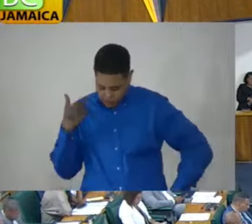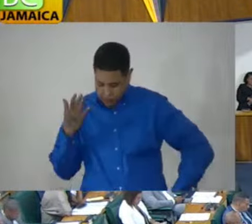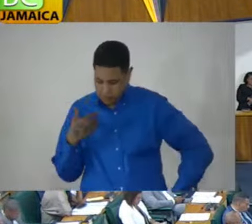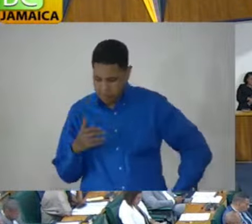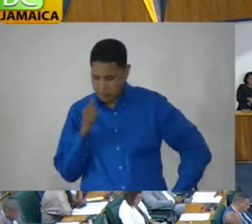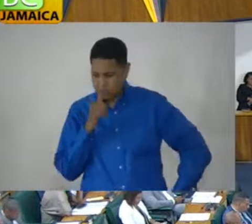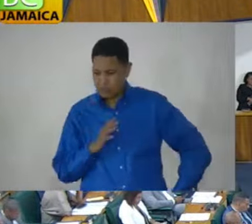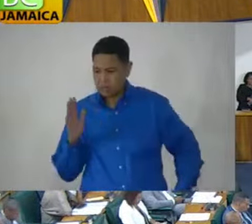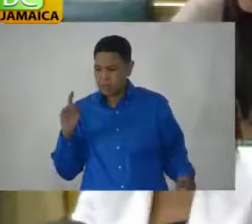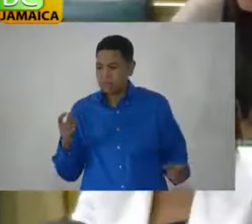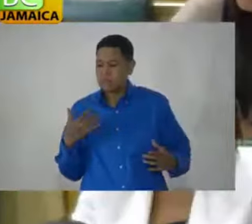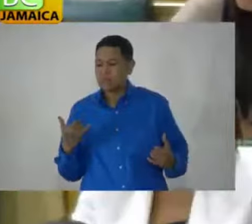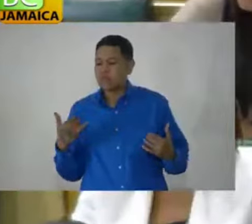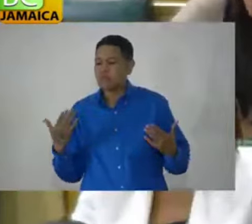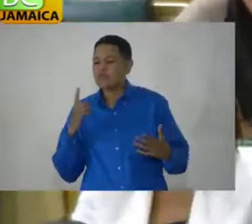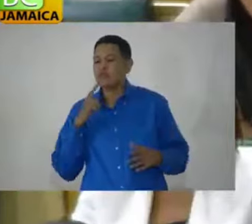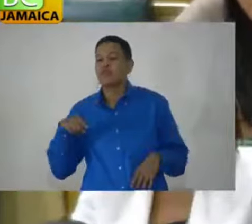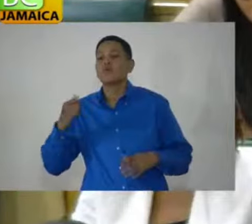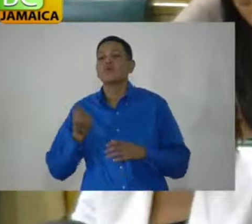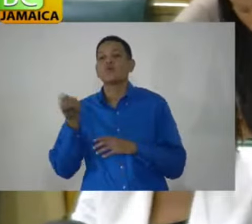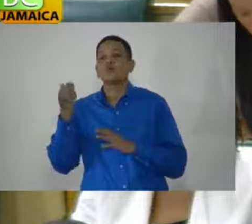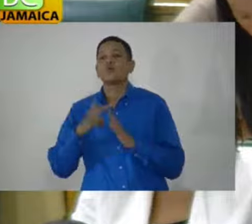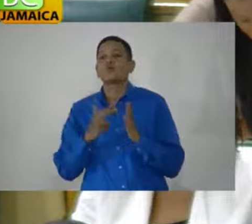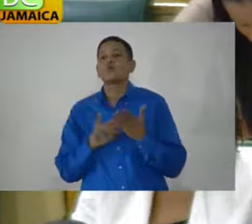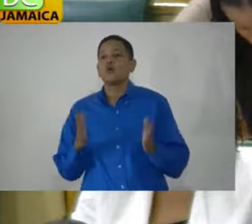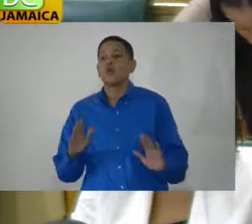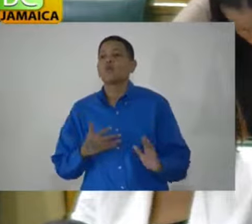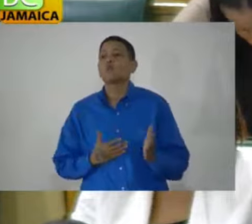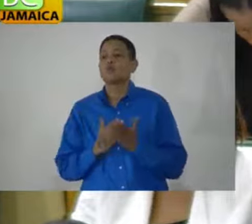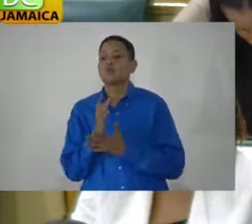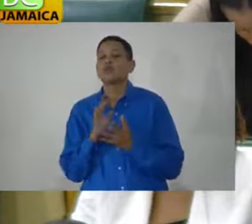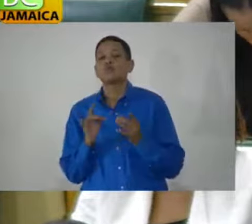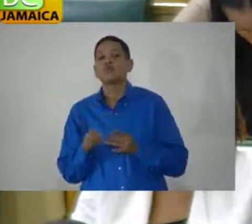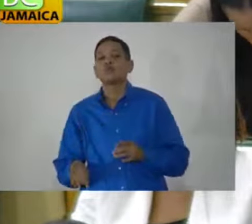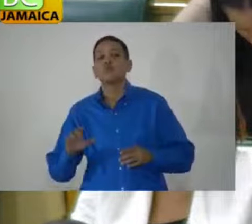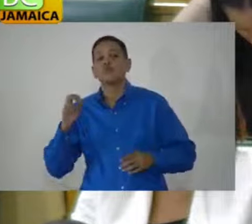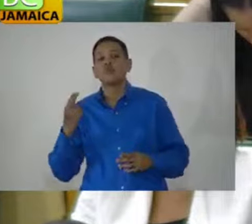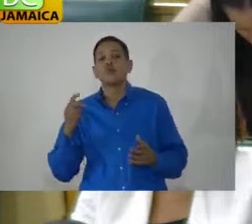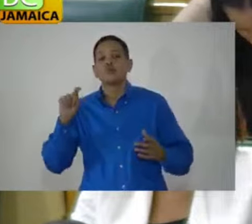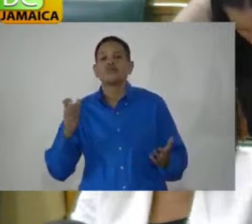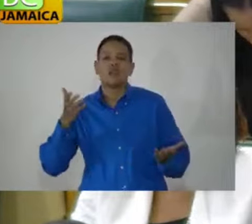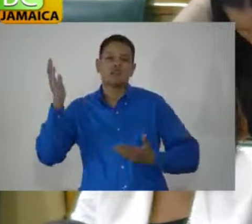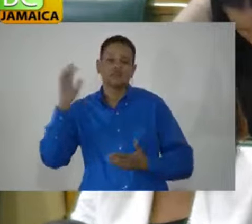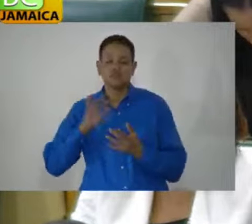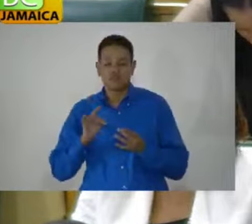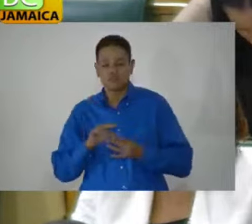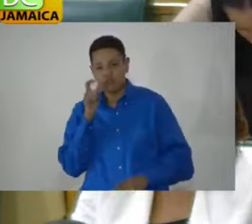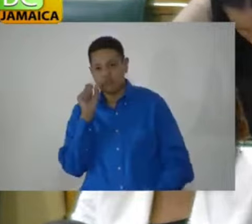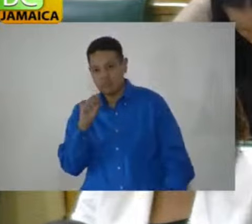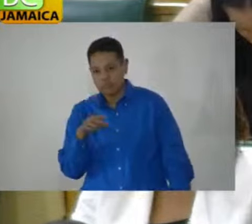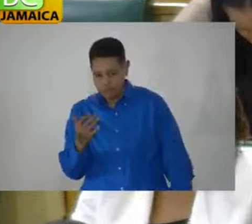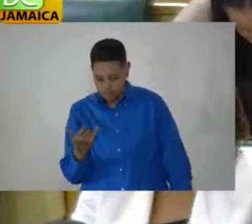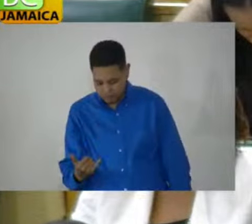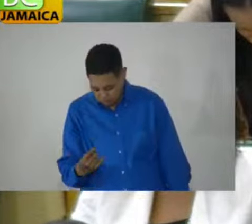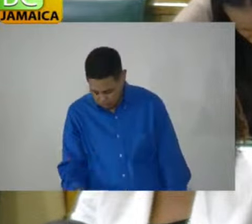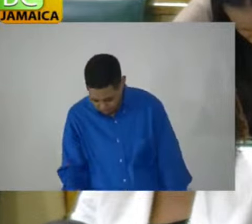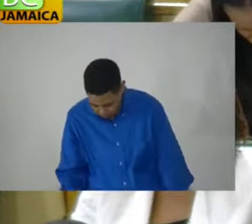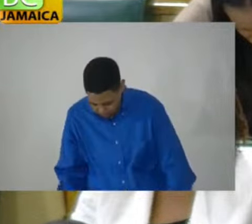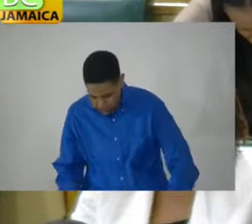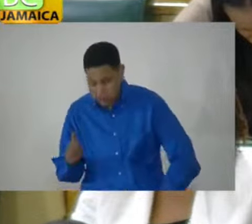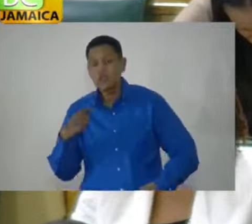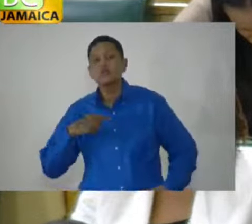Madam Speaker, I now move for the suspension of standing orders to enable me to take the motion, notice of which I gave earlier today. The